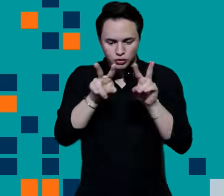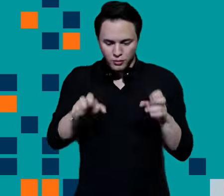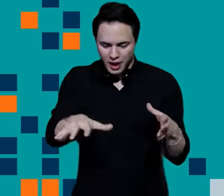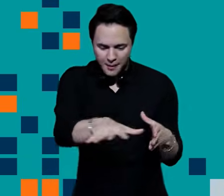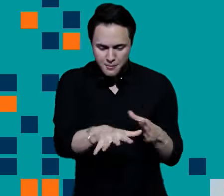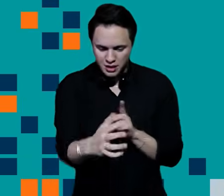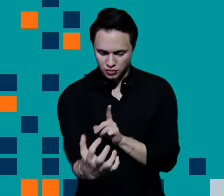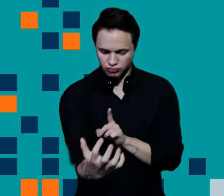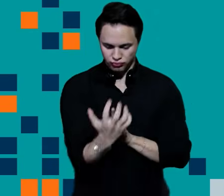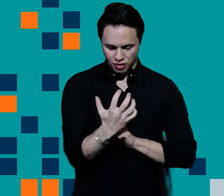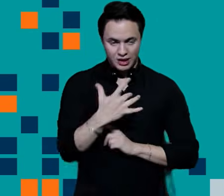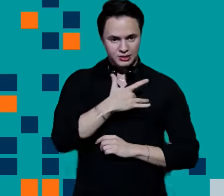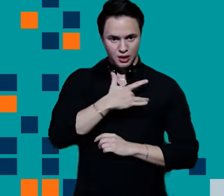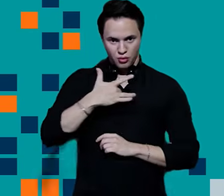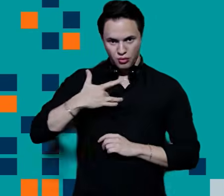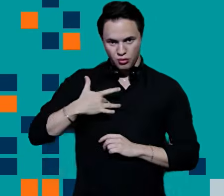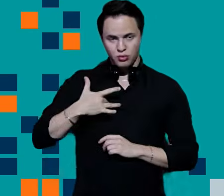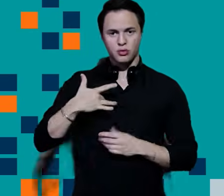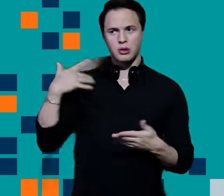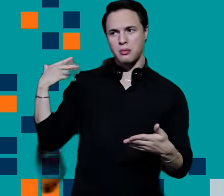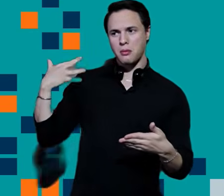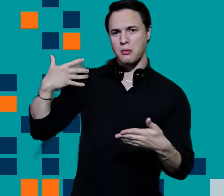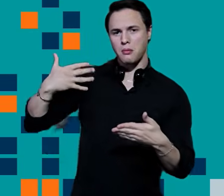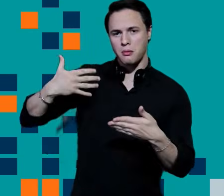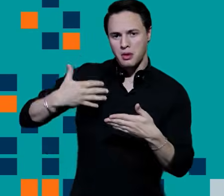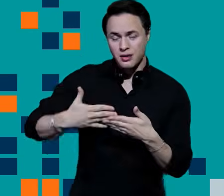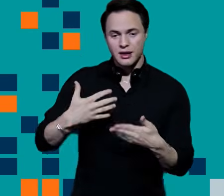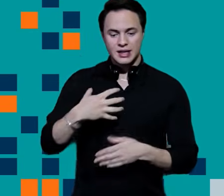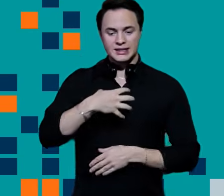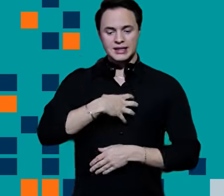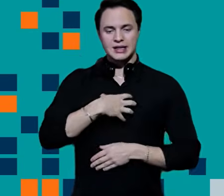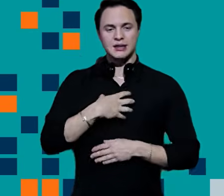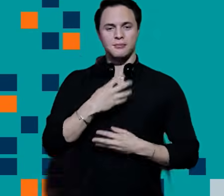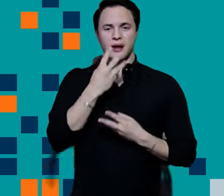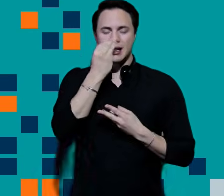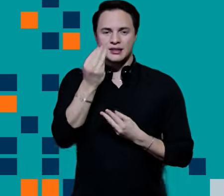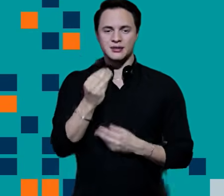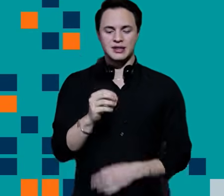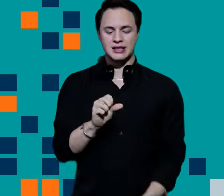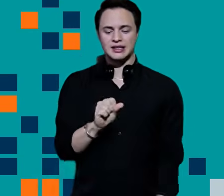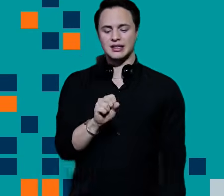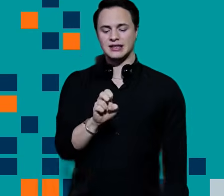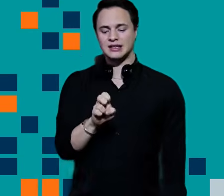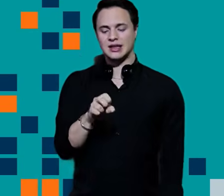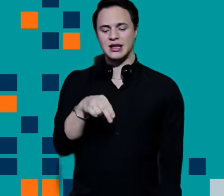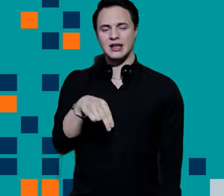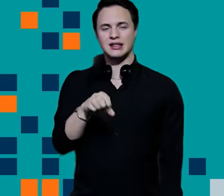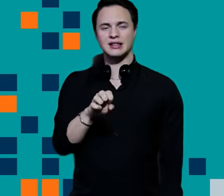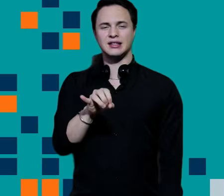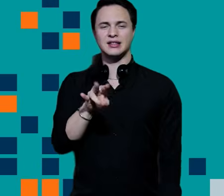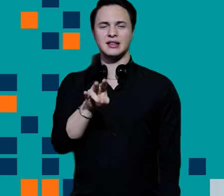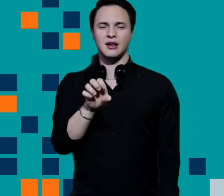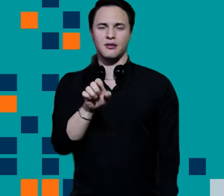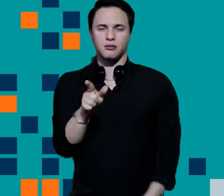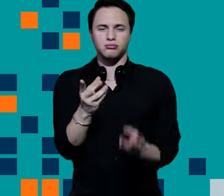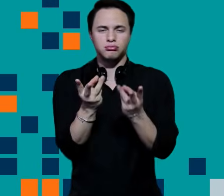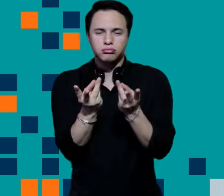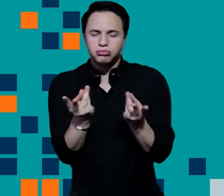vitality, environments that lead you along, create that sense of occurrence, and this concept tied to